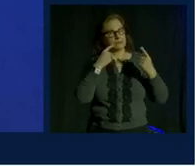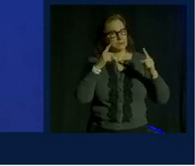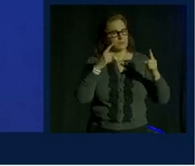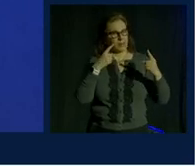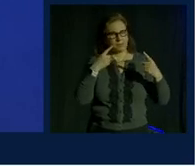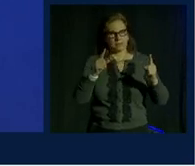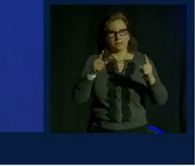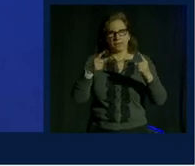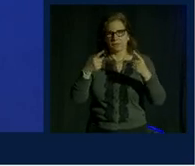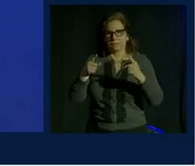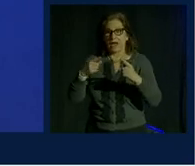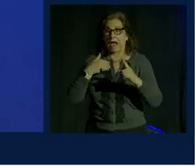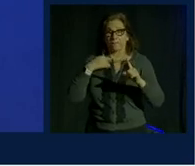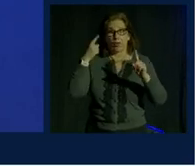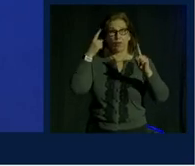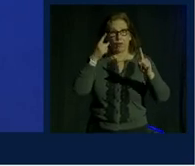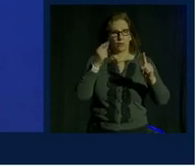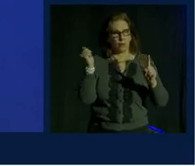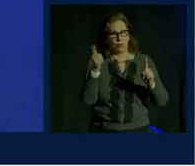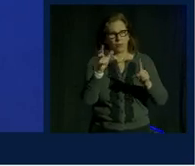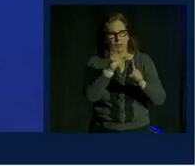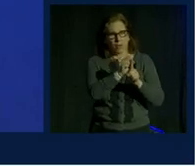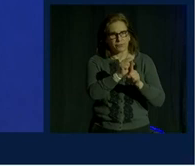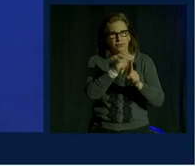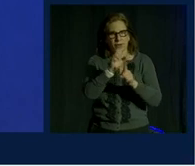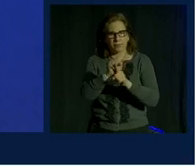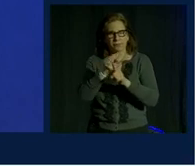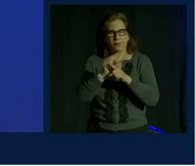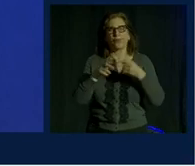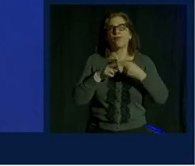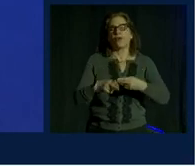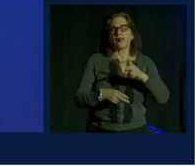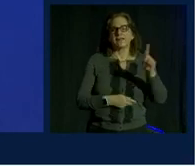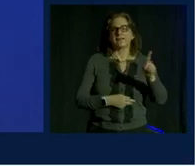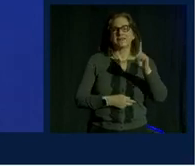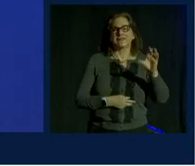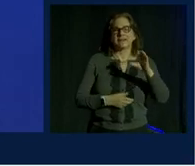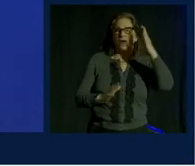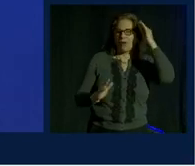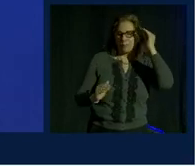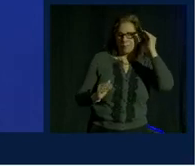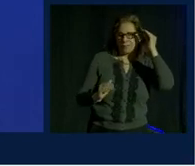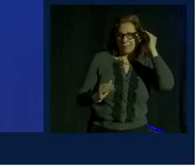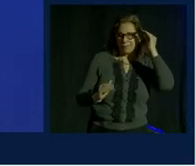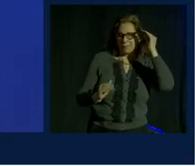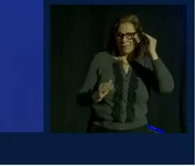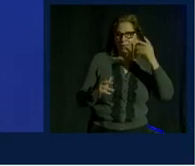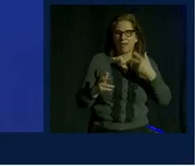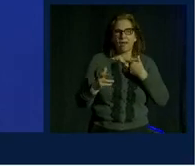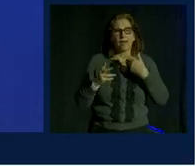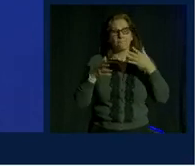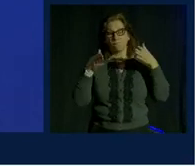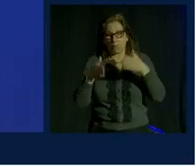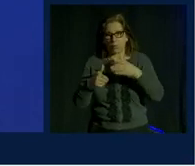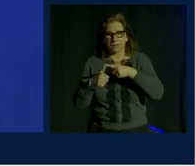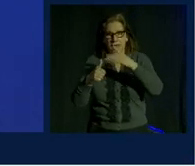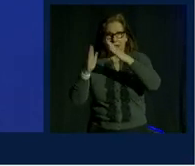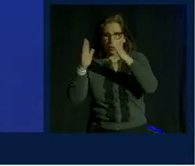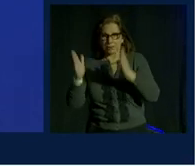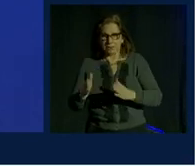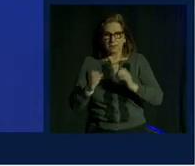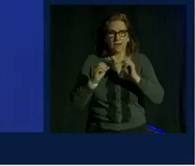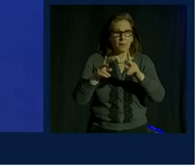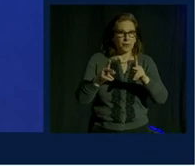Hope. You'll hear us discuss the topics that focus on housing, opportunity, prosperity, and